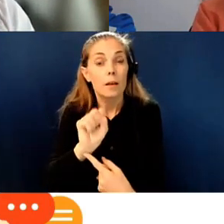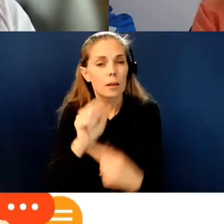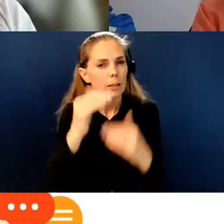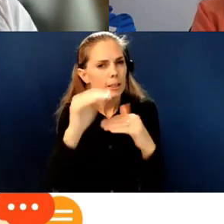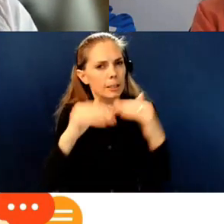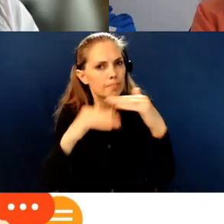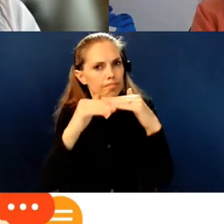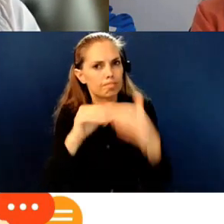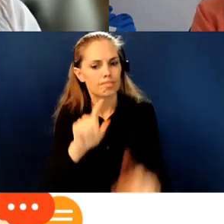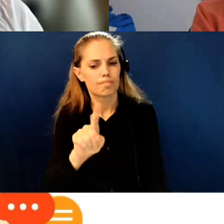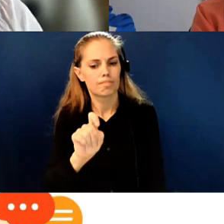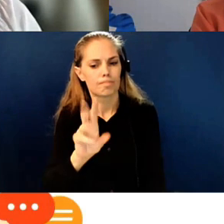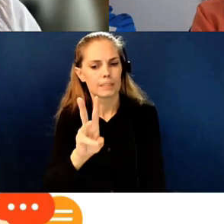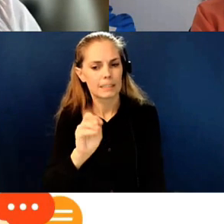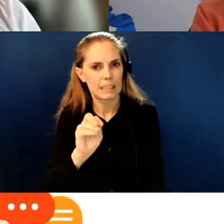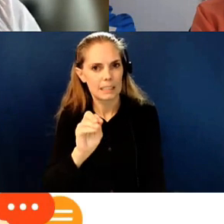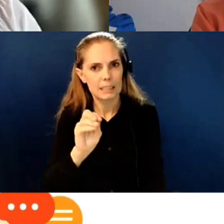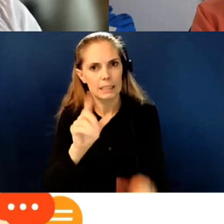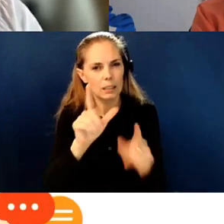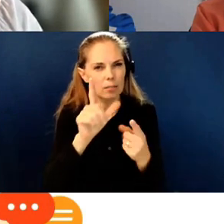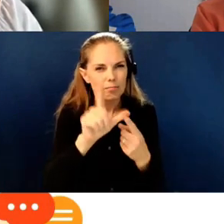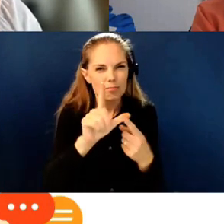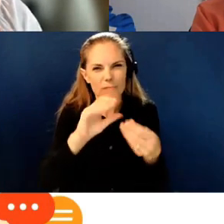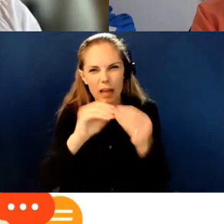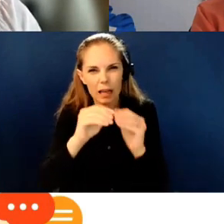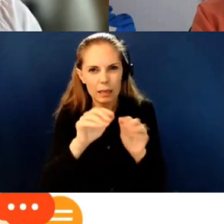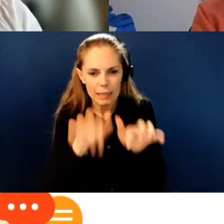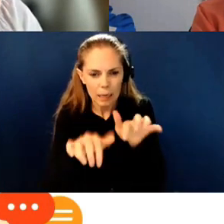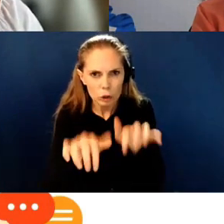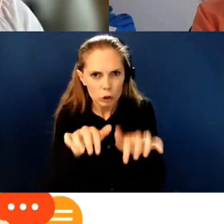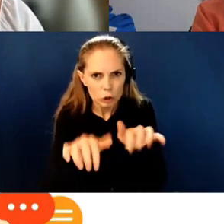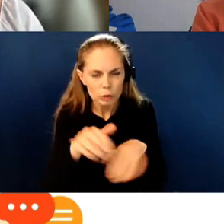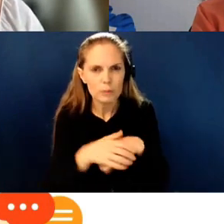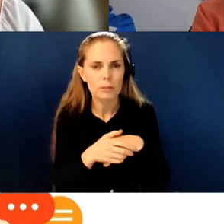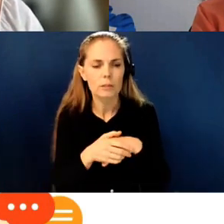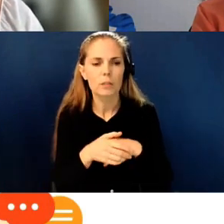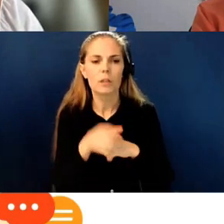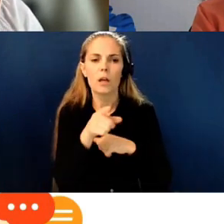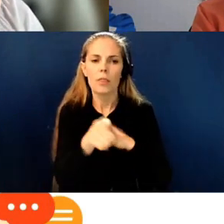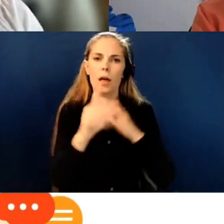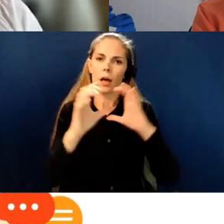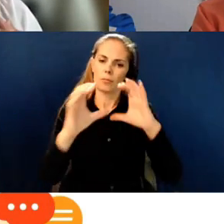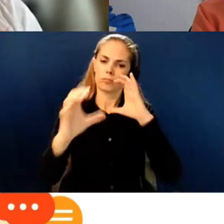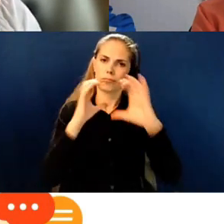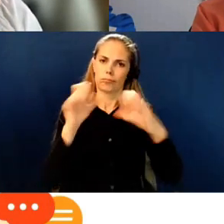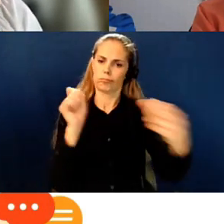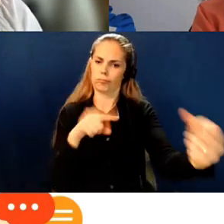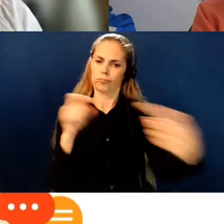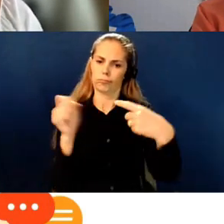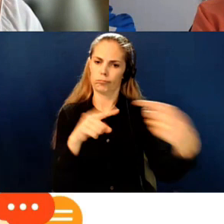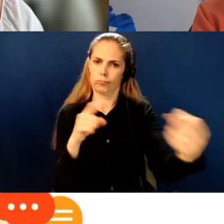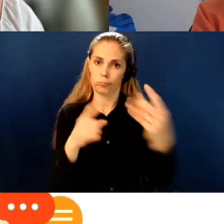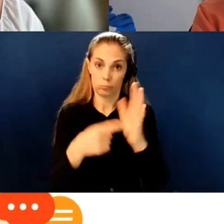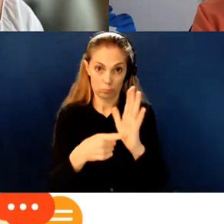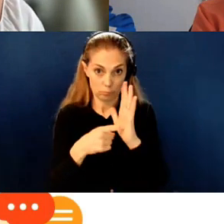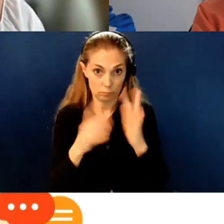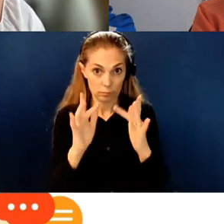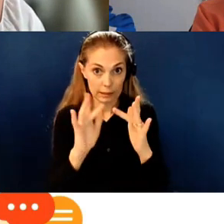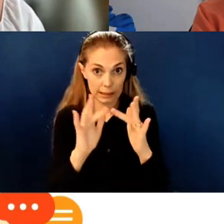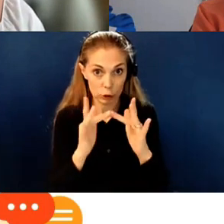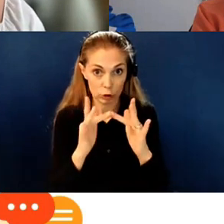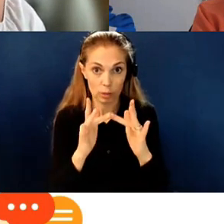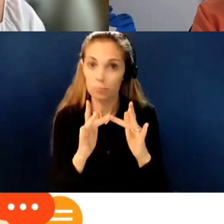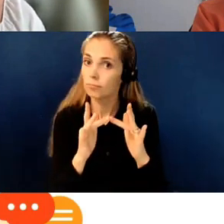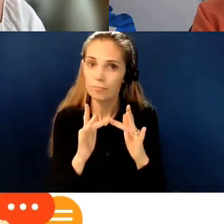works, but it's really allowing us to communicate without having internet connection. And this became very obvious and used a